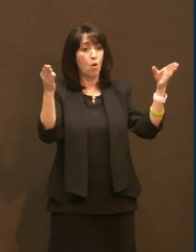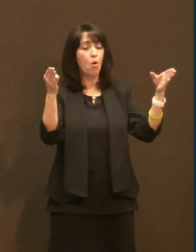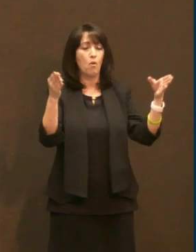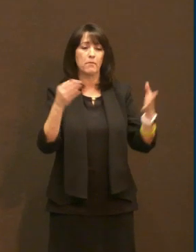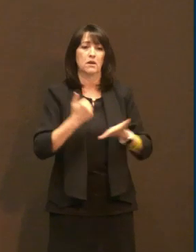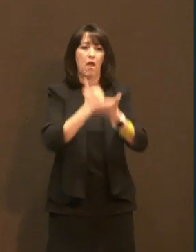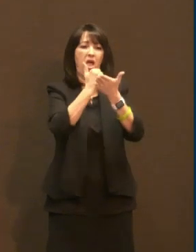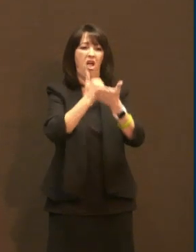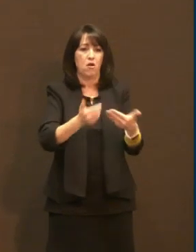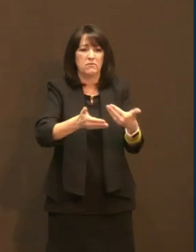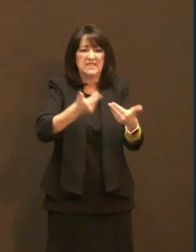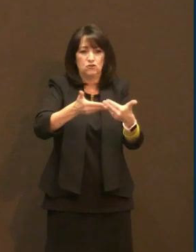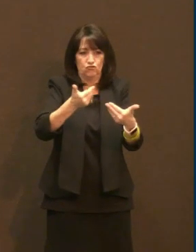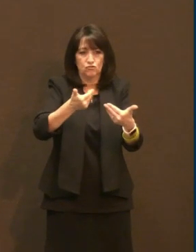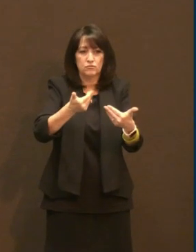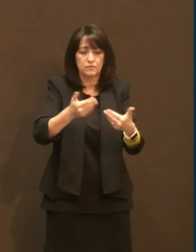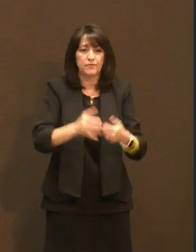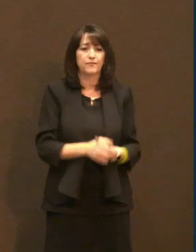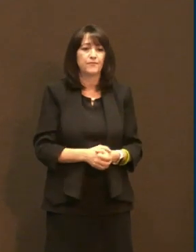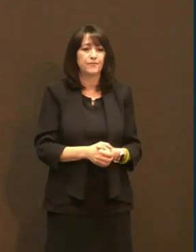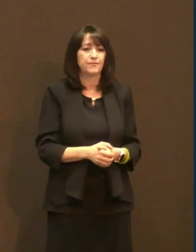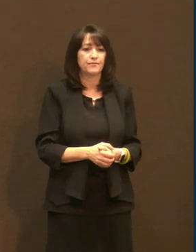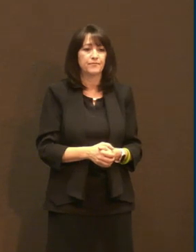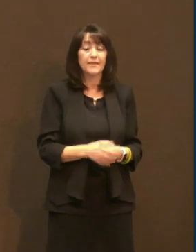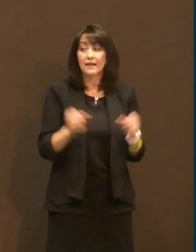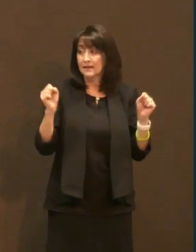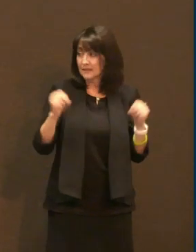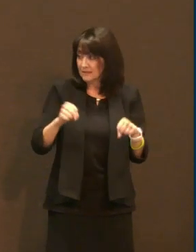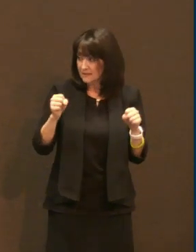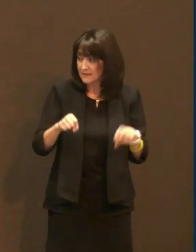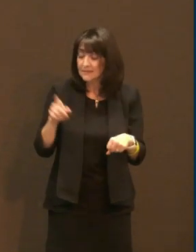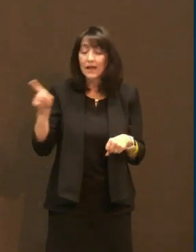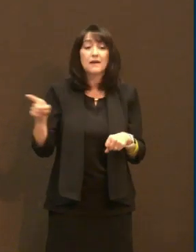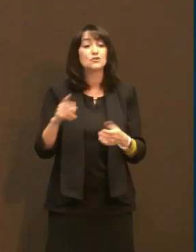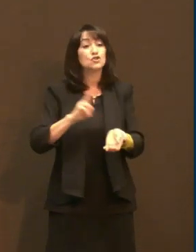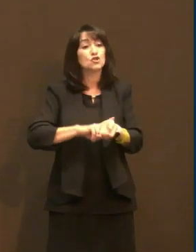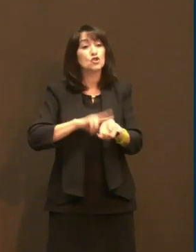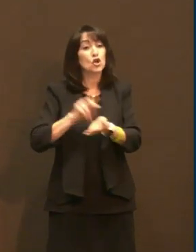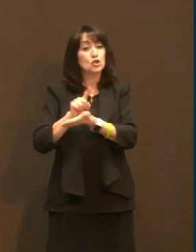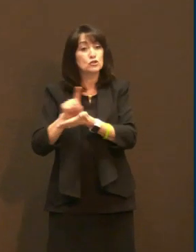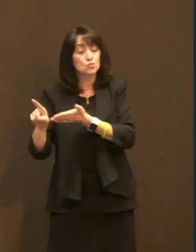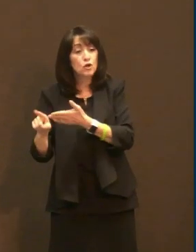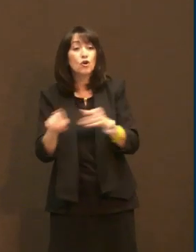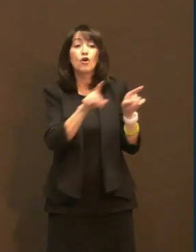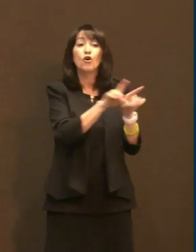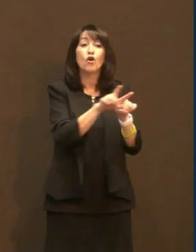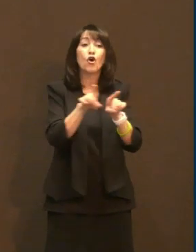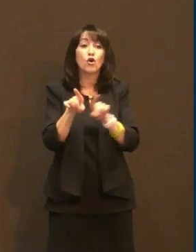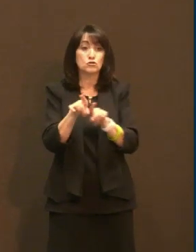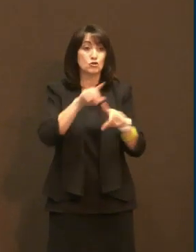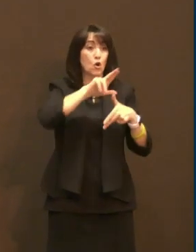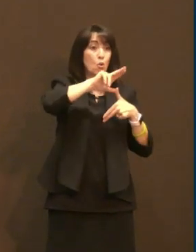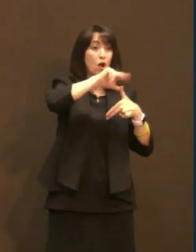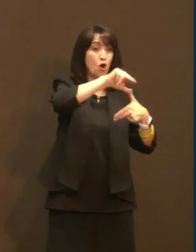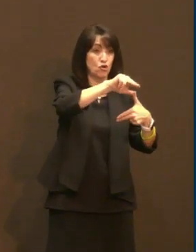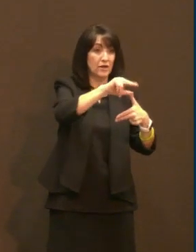then finally, as well as it's Nurses Week, I know it is also a Hurricane Preparedness Week. Well aware that the Mid-Atlantic is a